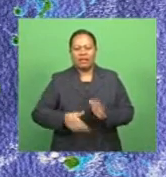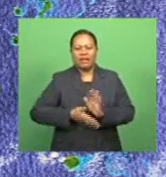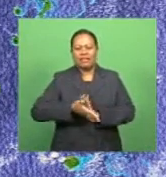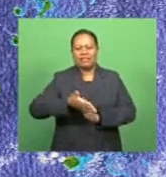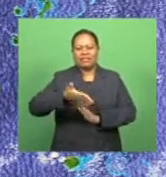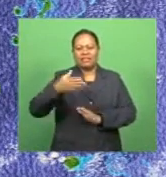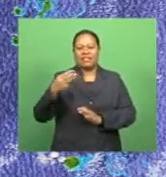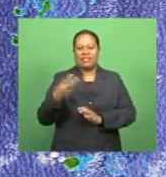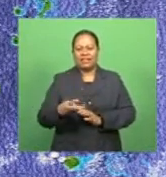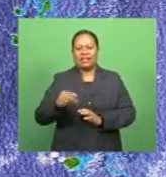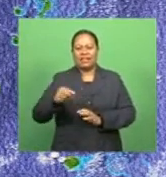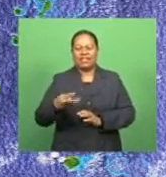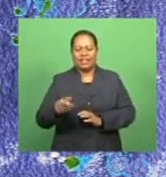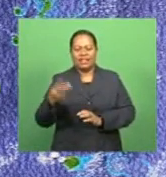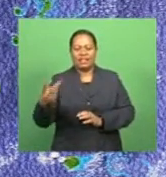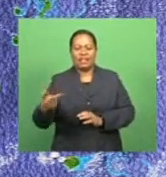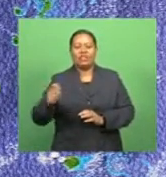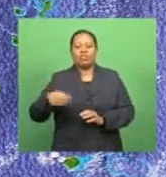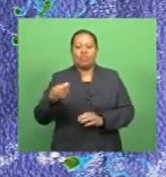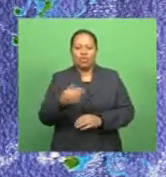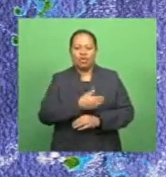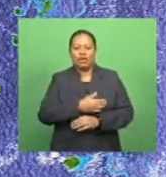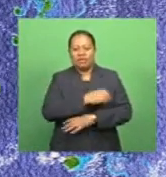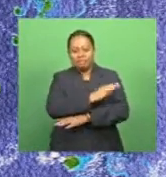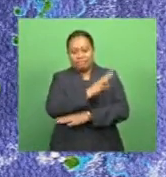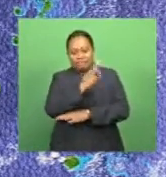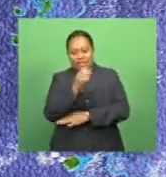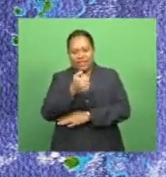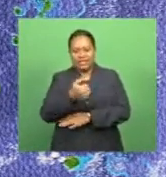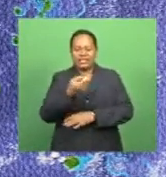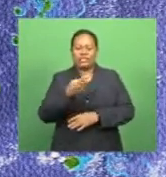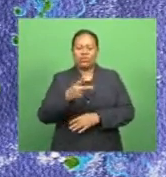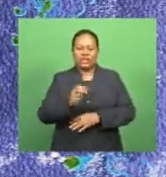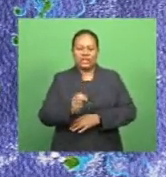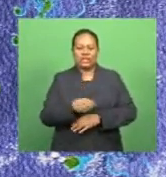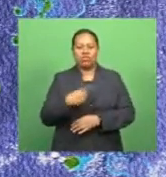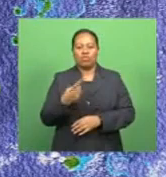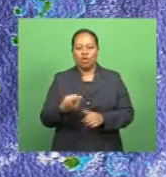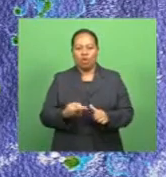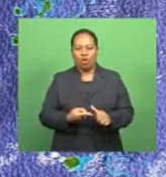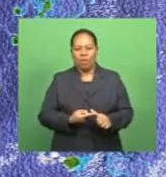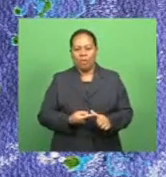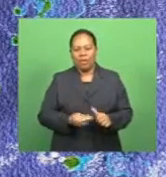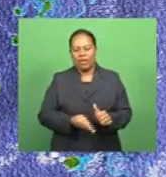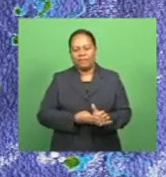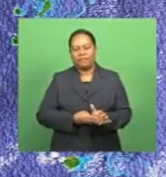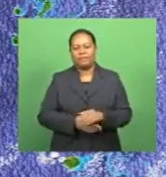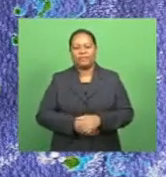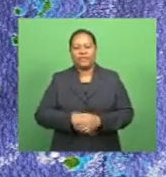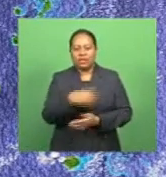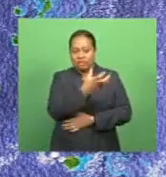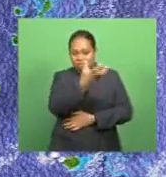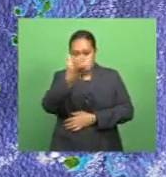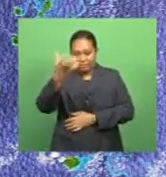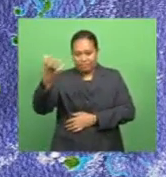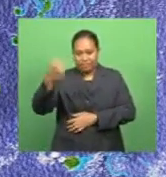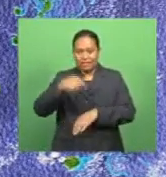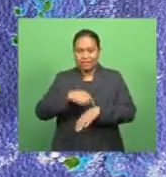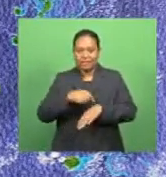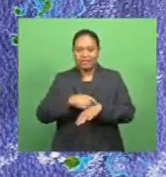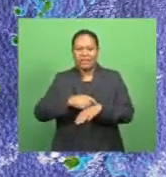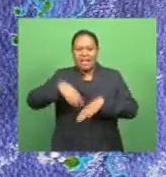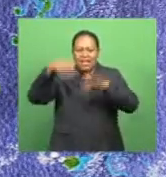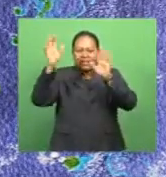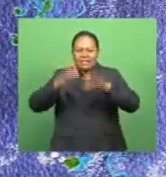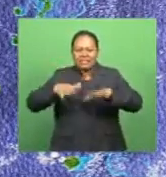3:53 tomorrow morning. Sunrise will be at 6:20. For tomorrow, cloudy periods with some showers over the